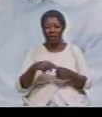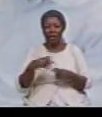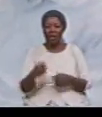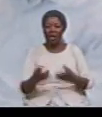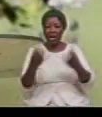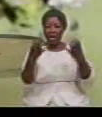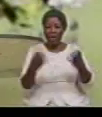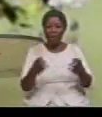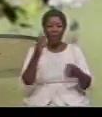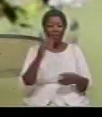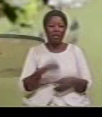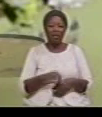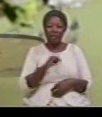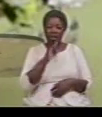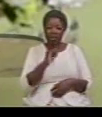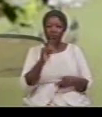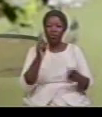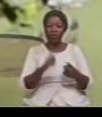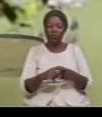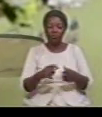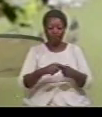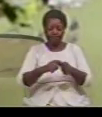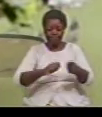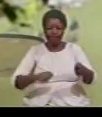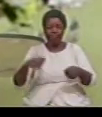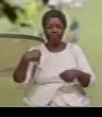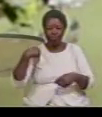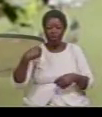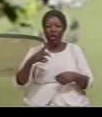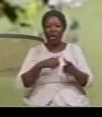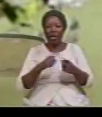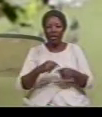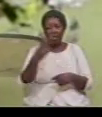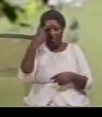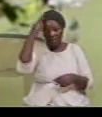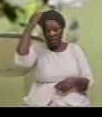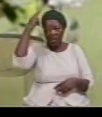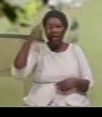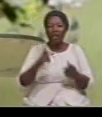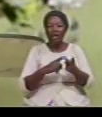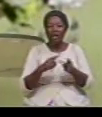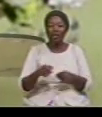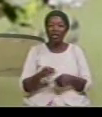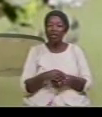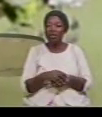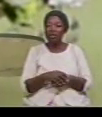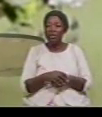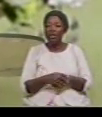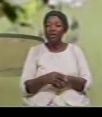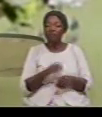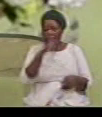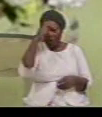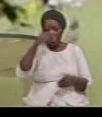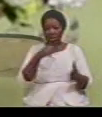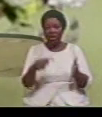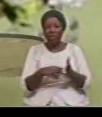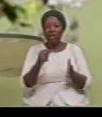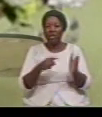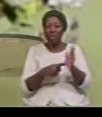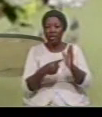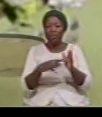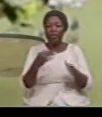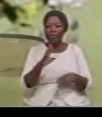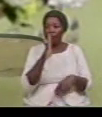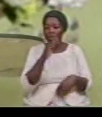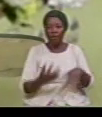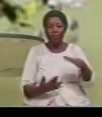his clothes, shave his head, and put a covering upon his upper lip. This is the signs of deep mourning. or